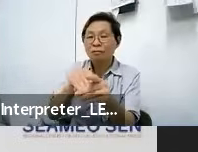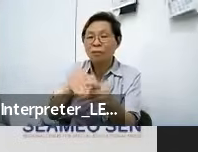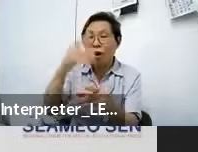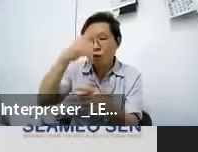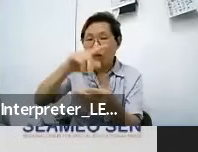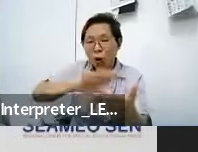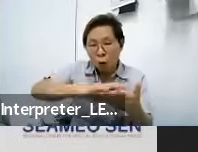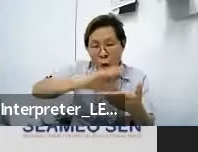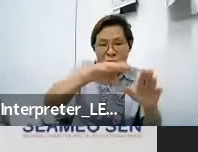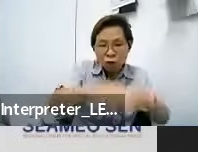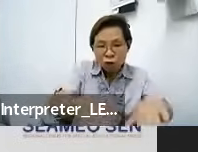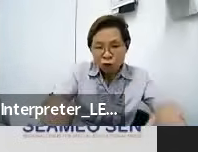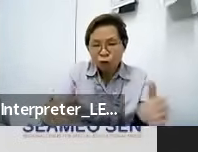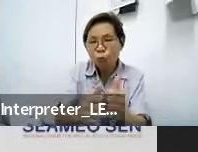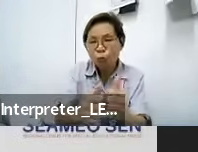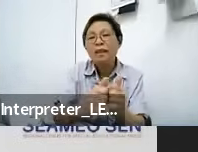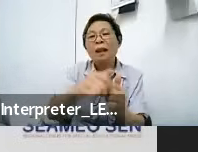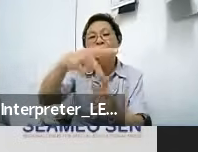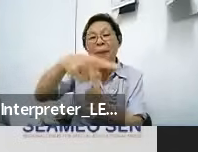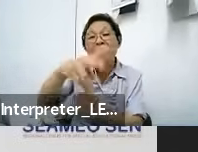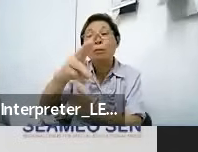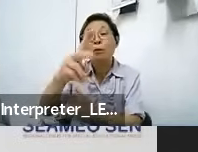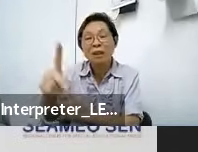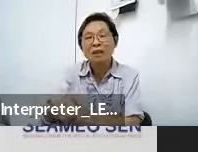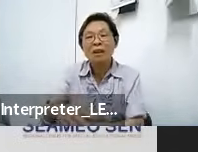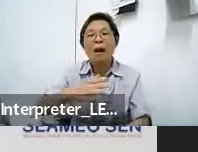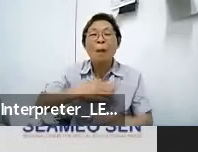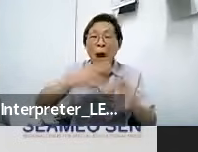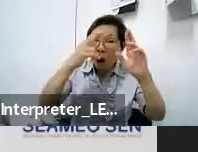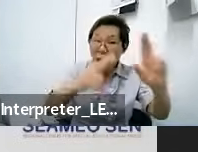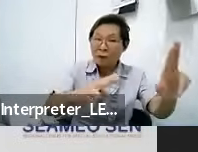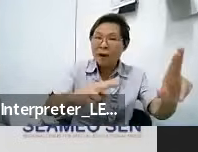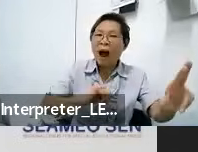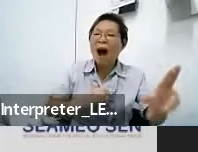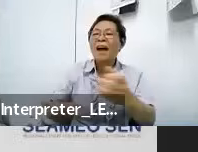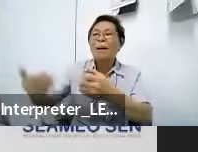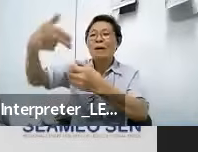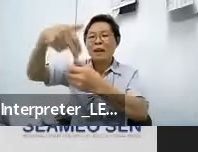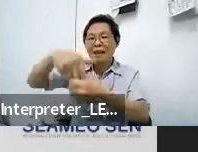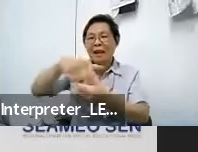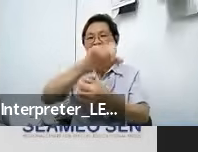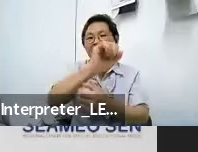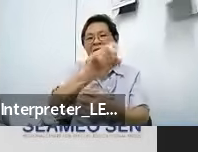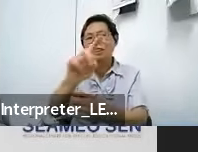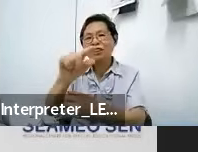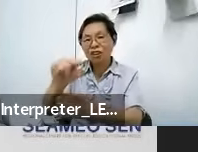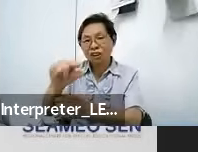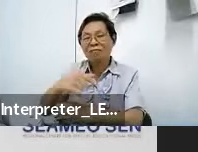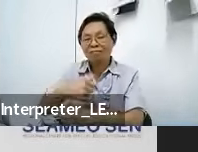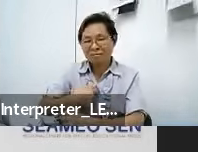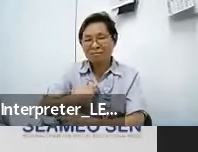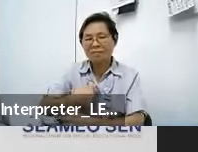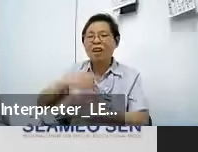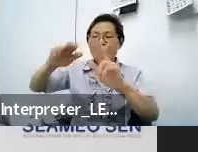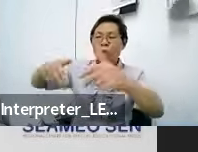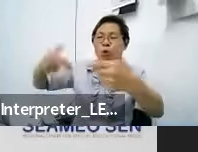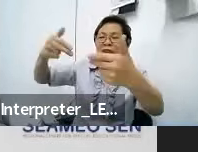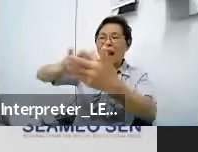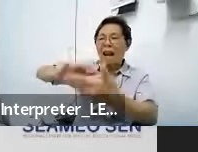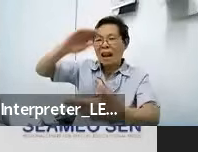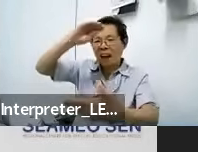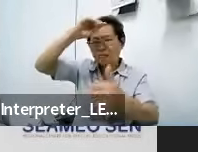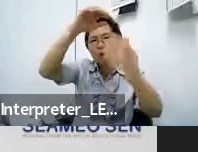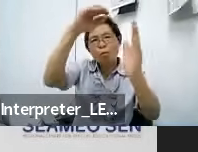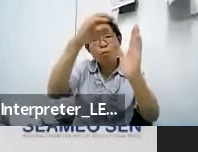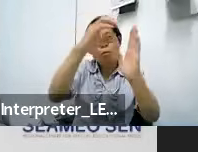learners with disabilities. It is an honor to be part of SEP-SDGs in Action virtual learning series under